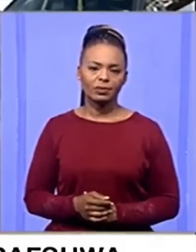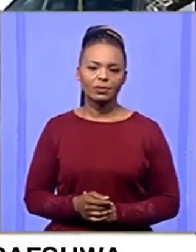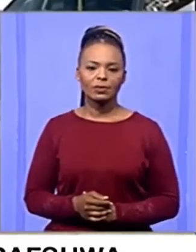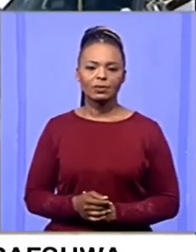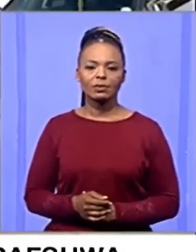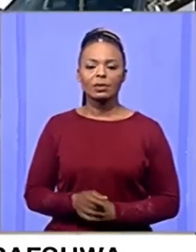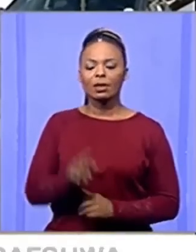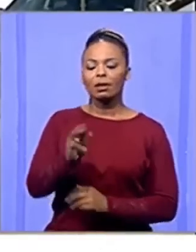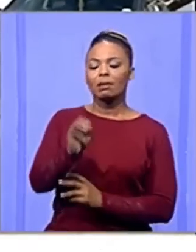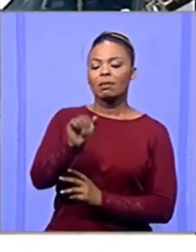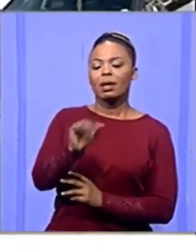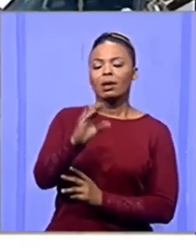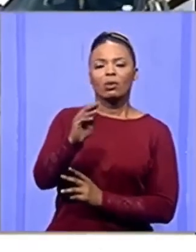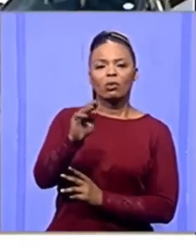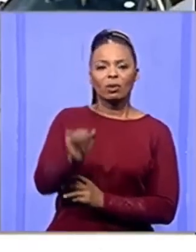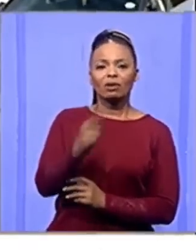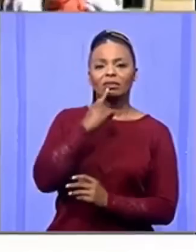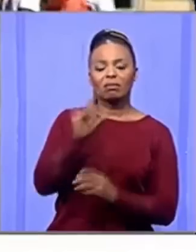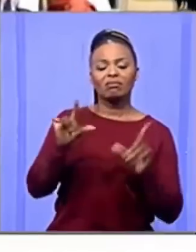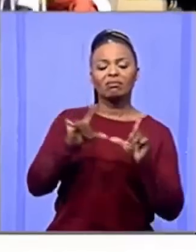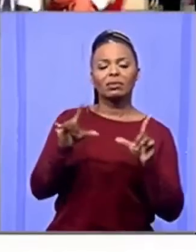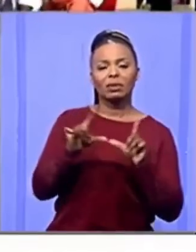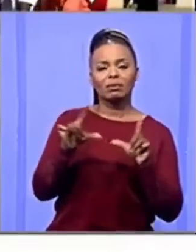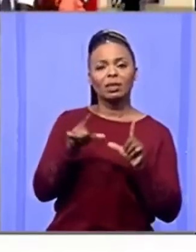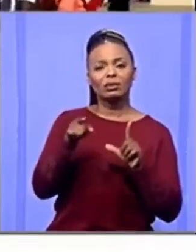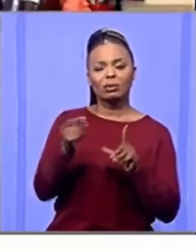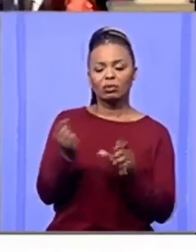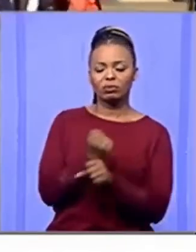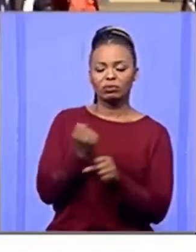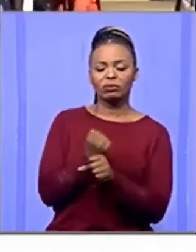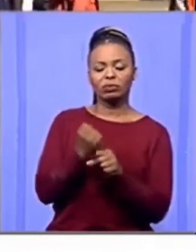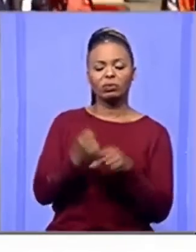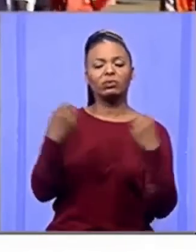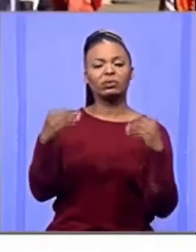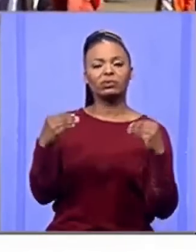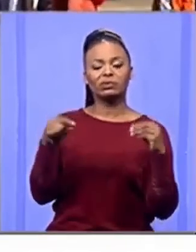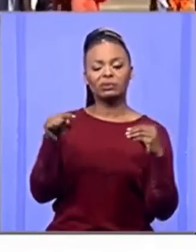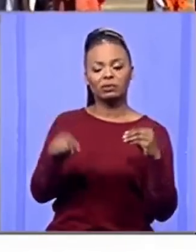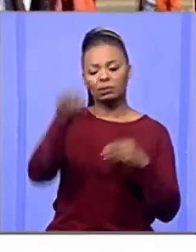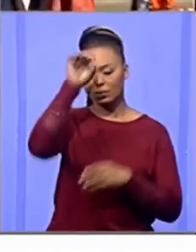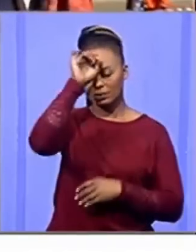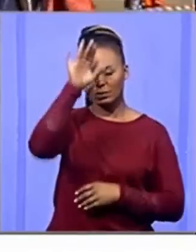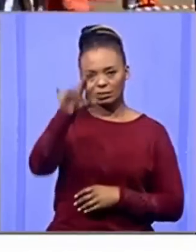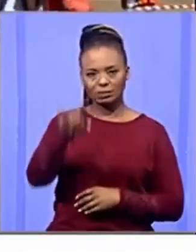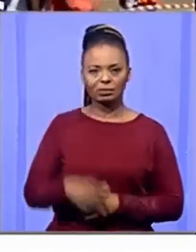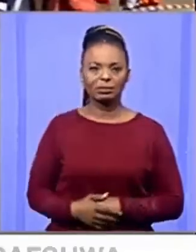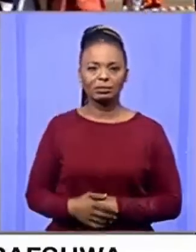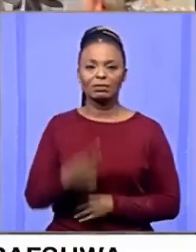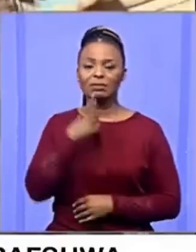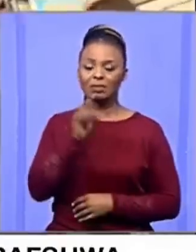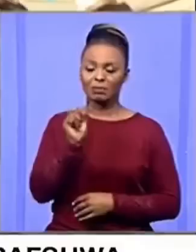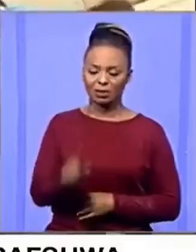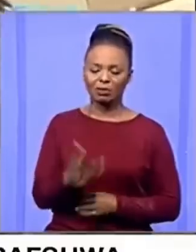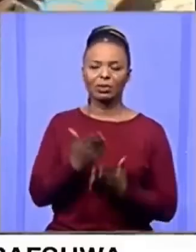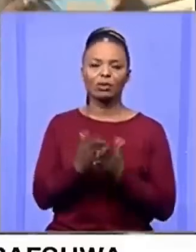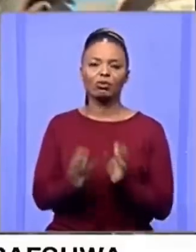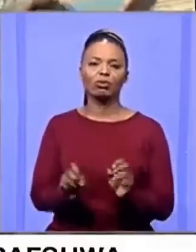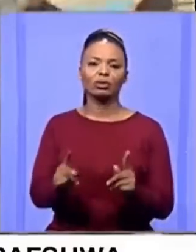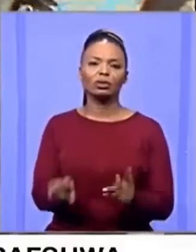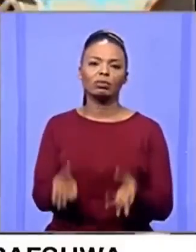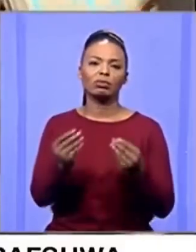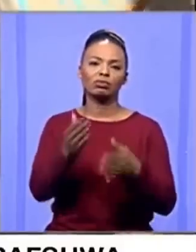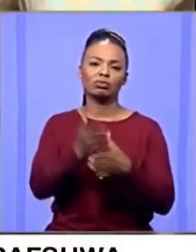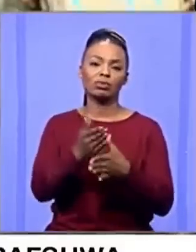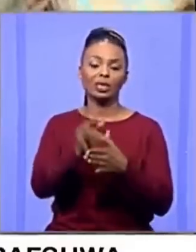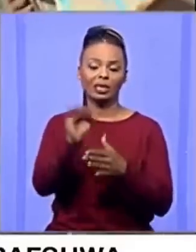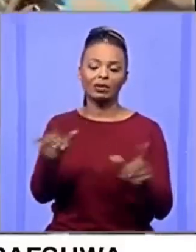Makhua e tseka diphemiti tsa ho rafa. E re sena se tla kenya letsoho twantshong ya tlhokeho ya mesebetsi. E batla le